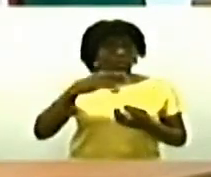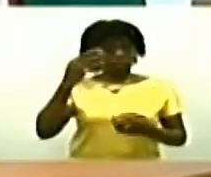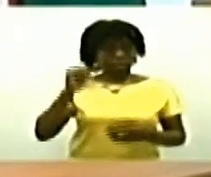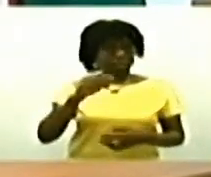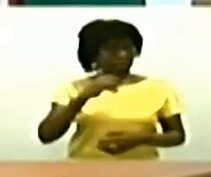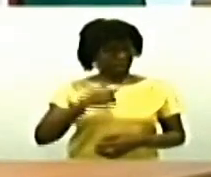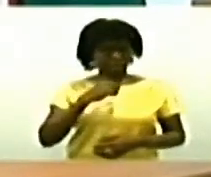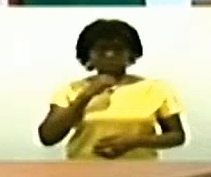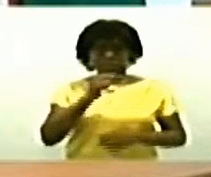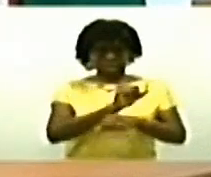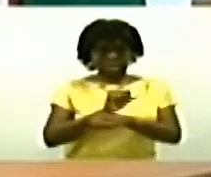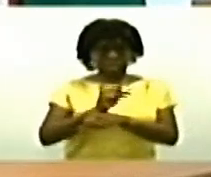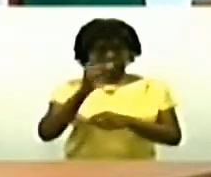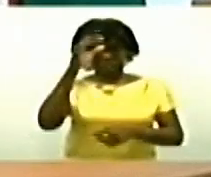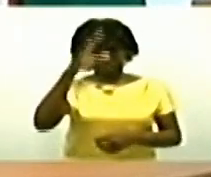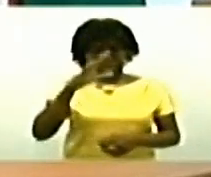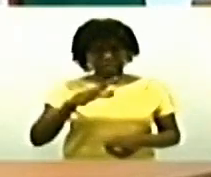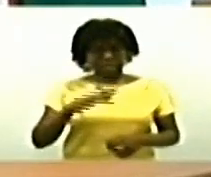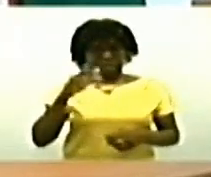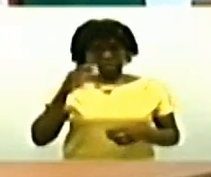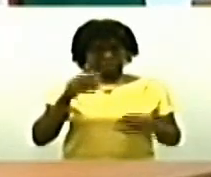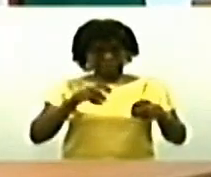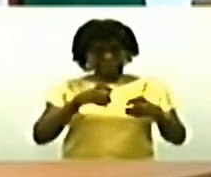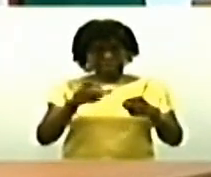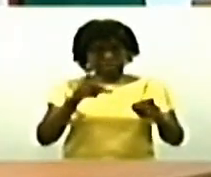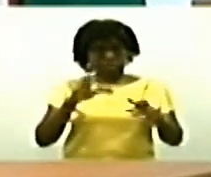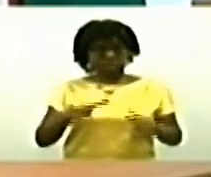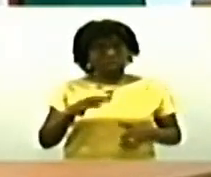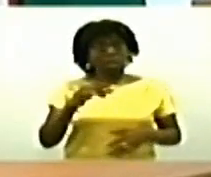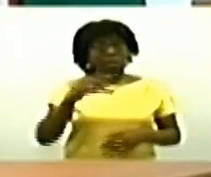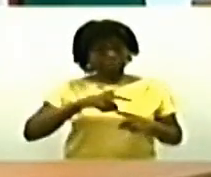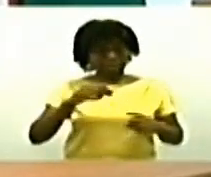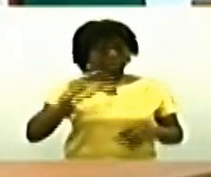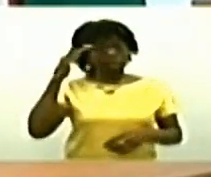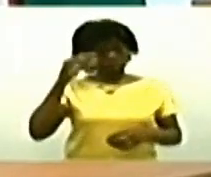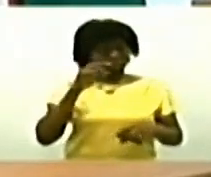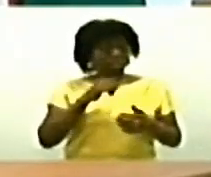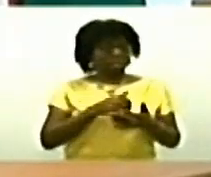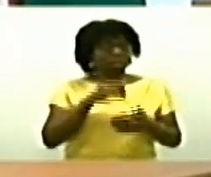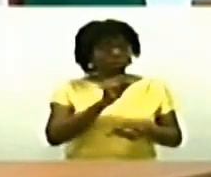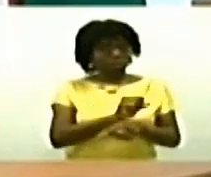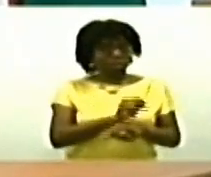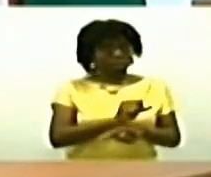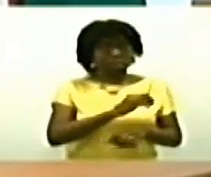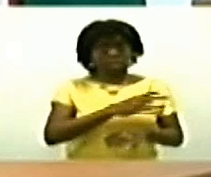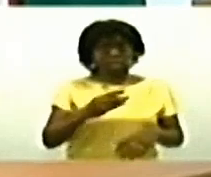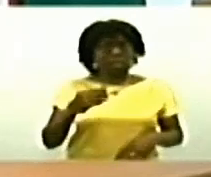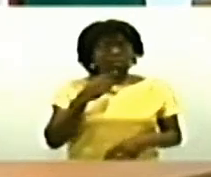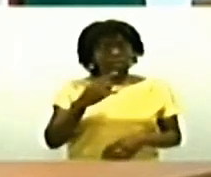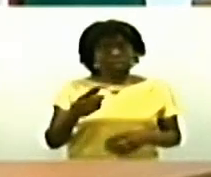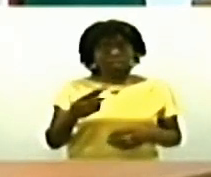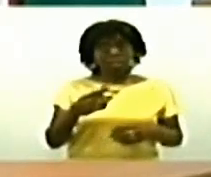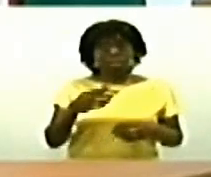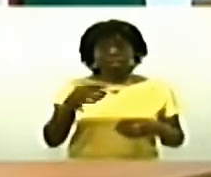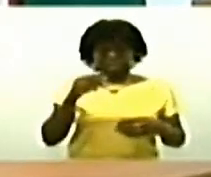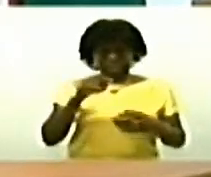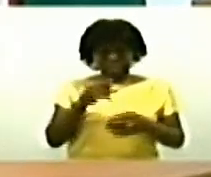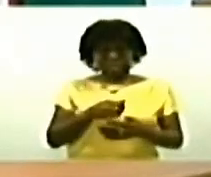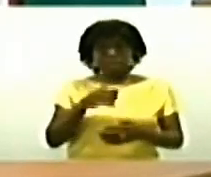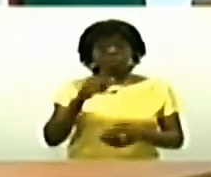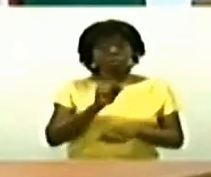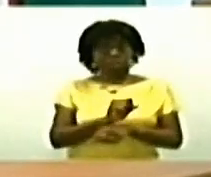works. And the farmers will tell you when a particular judicial officer was in the district, it worked.